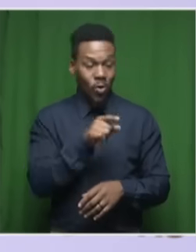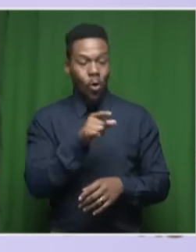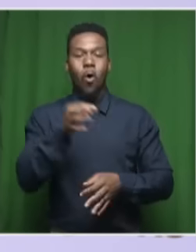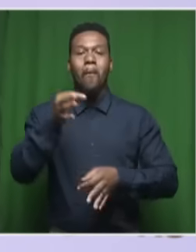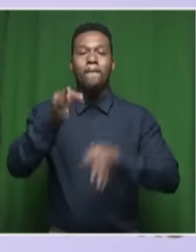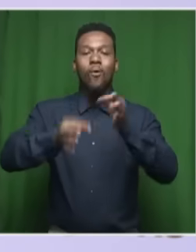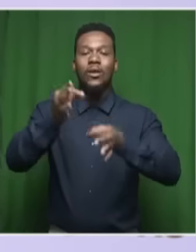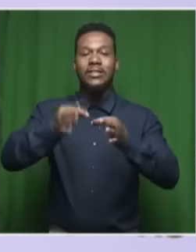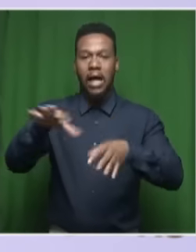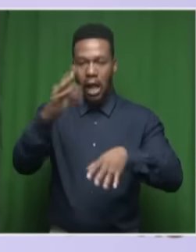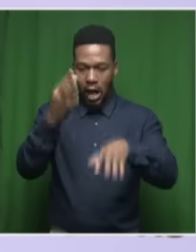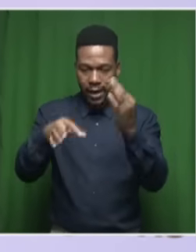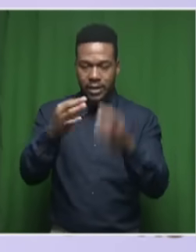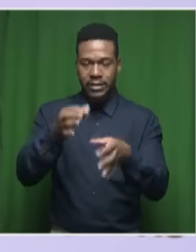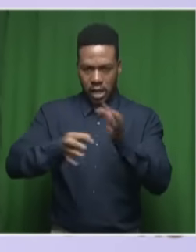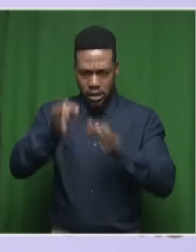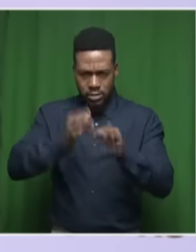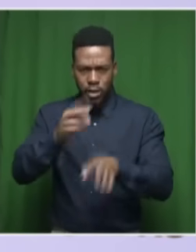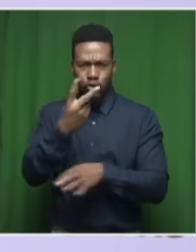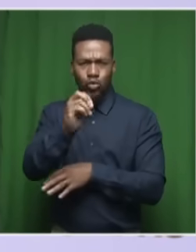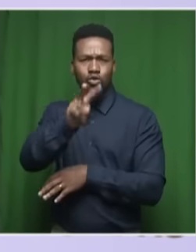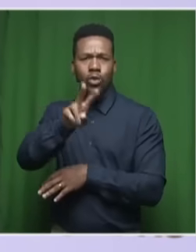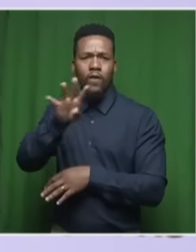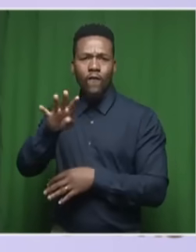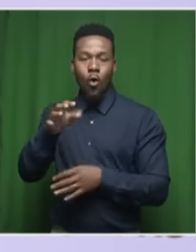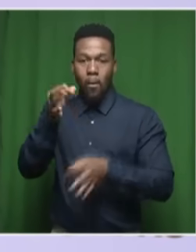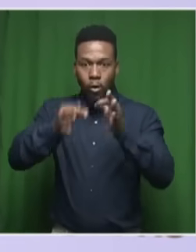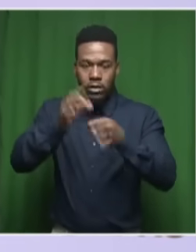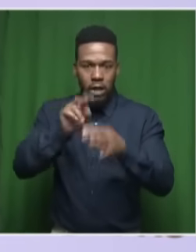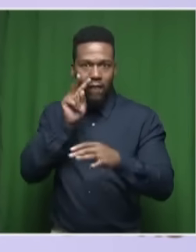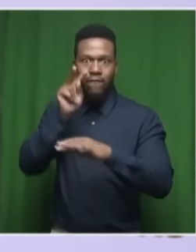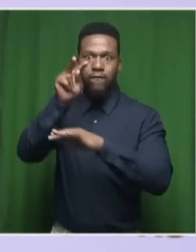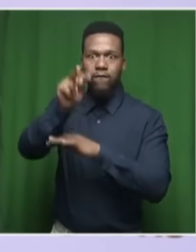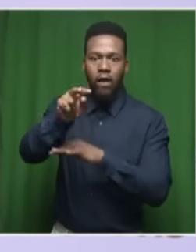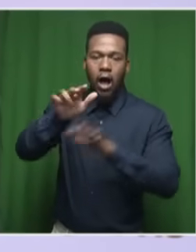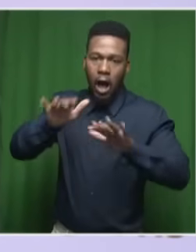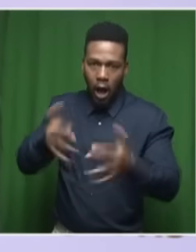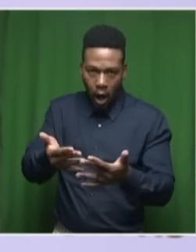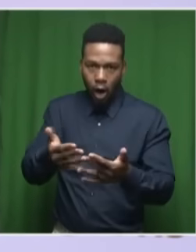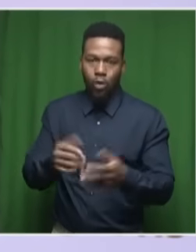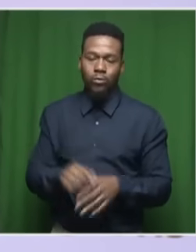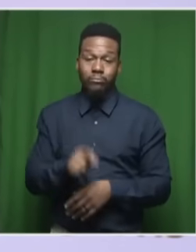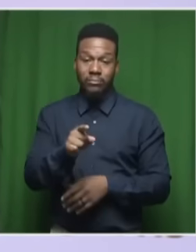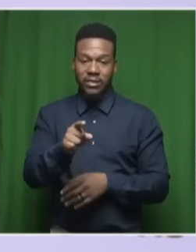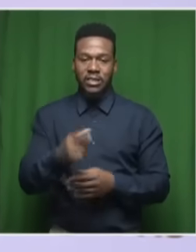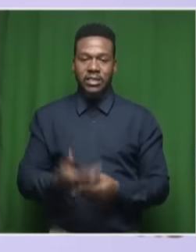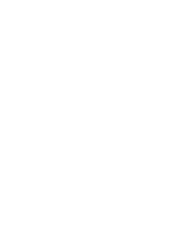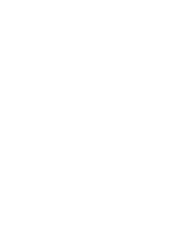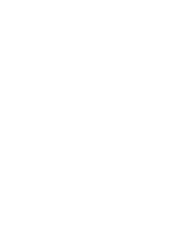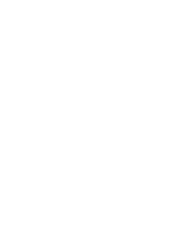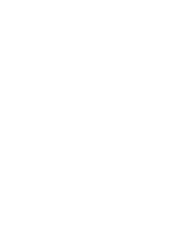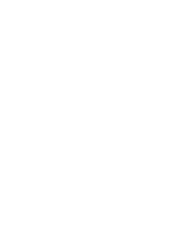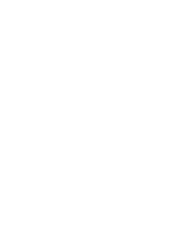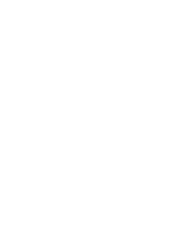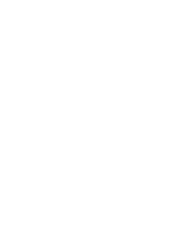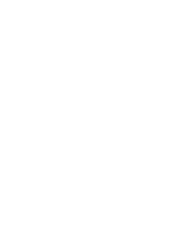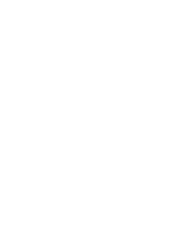his 2024 political forecast as the country prepares to hold the general and national elections.